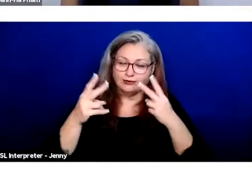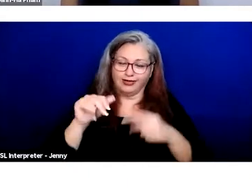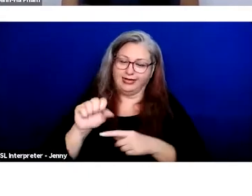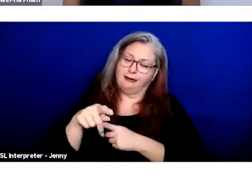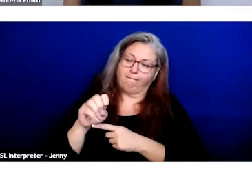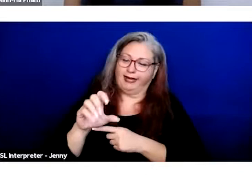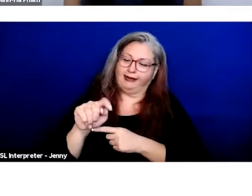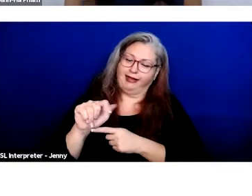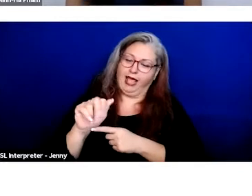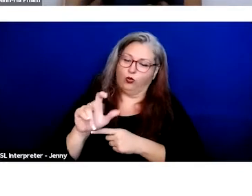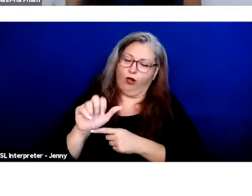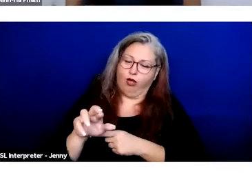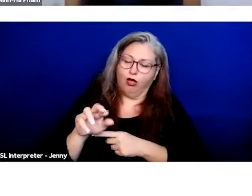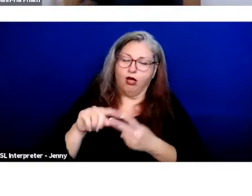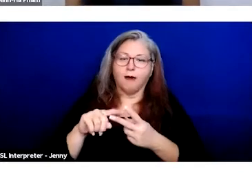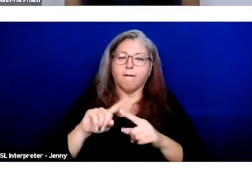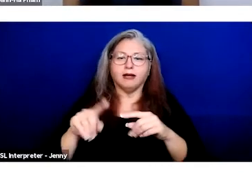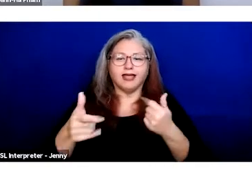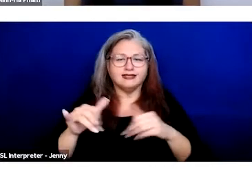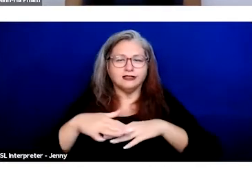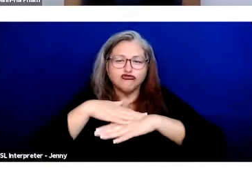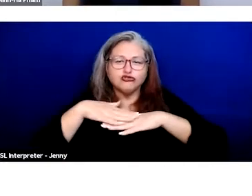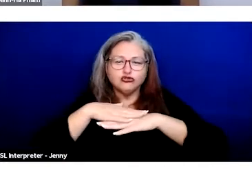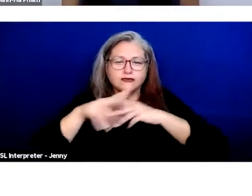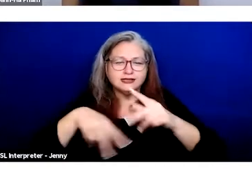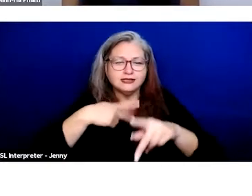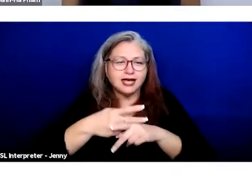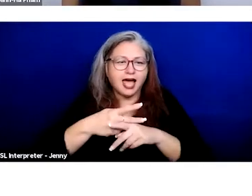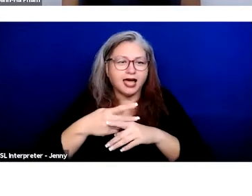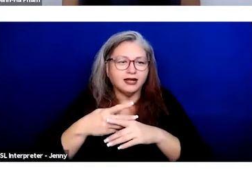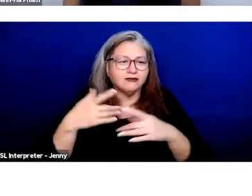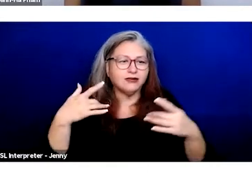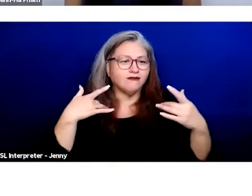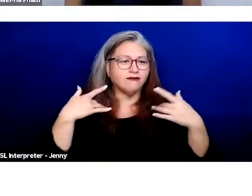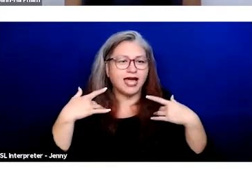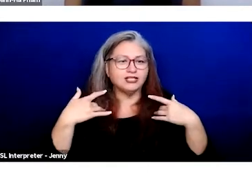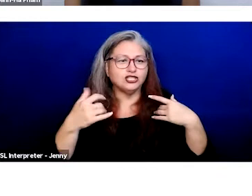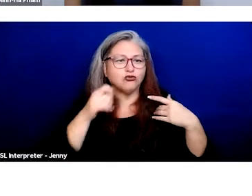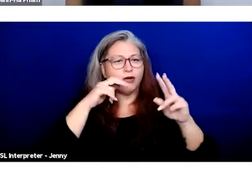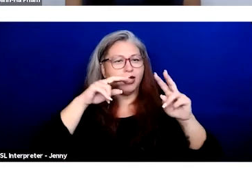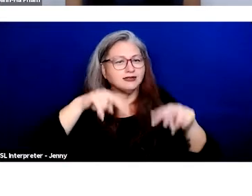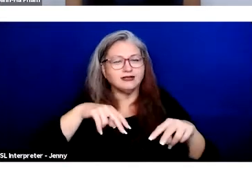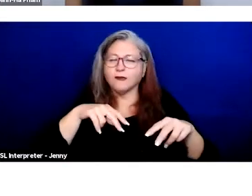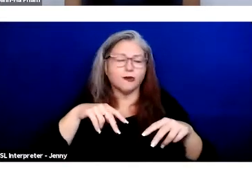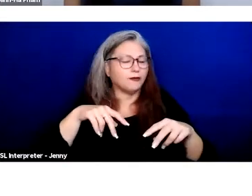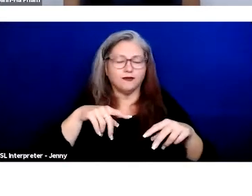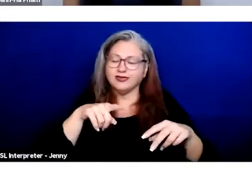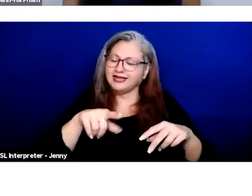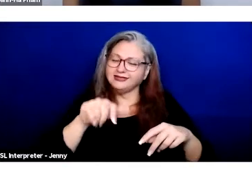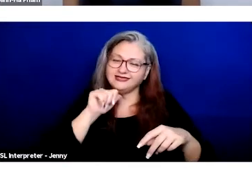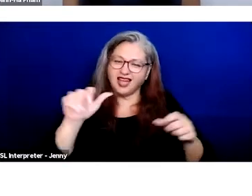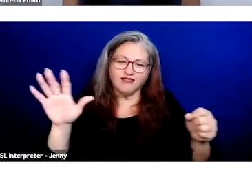spectacular, and so the most surface level forms of fashion racism doesn't just make for an incomplete